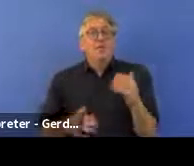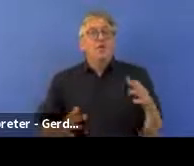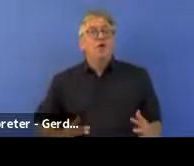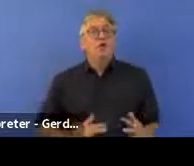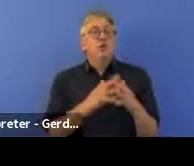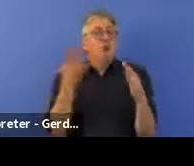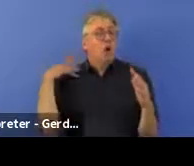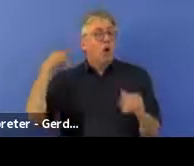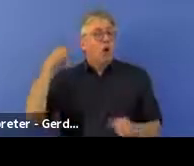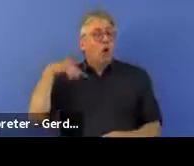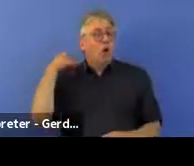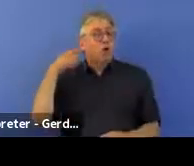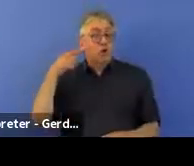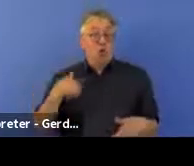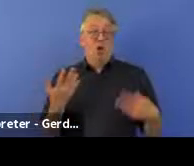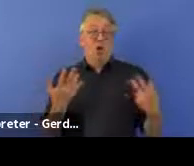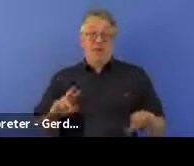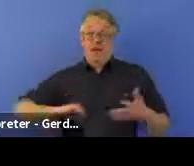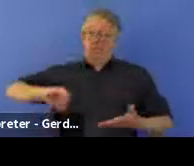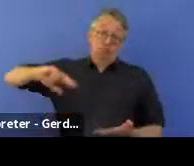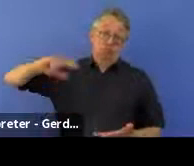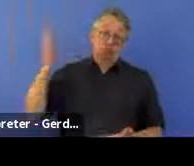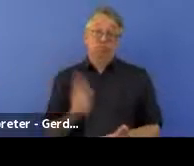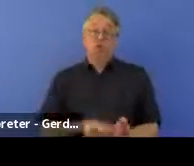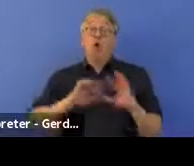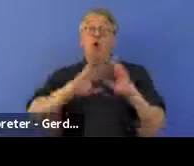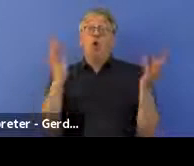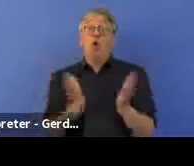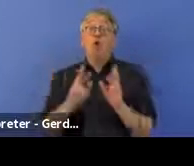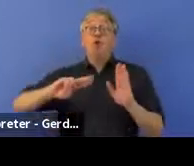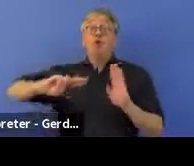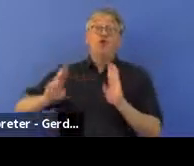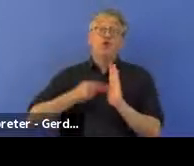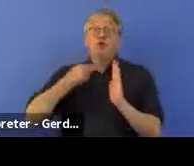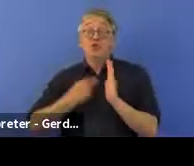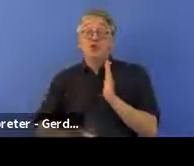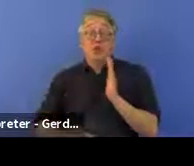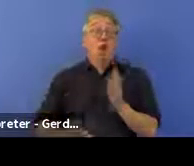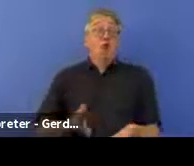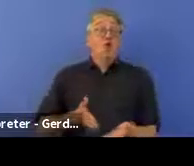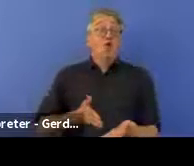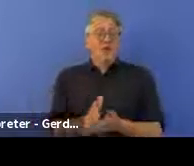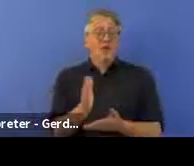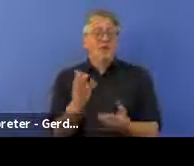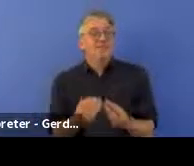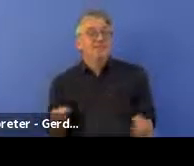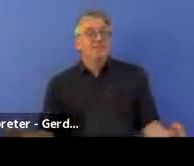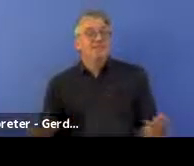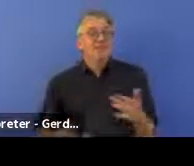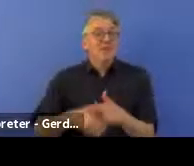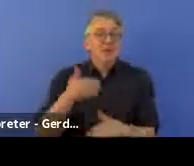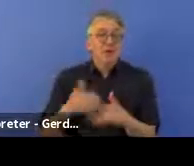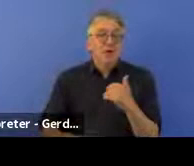Global Charter on Rights of Children and Young People with Disability was launched, which has a total of 10 commitments, and its